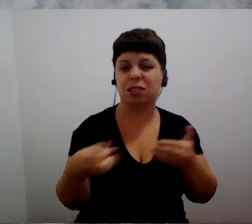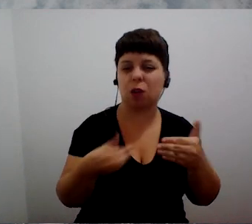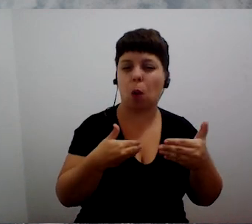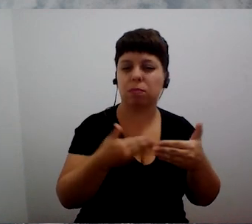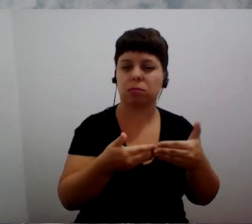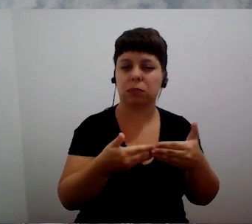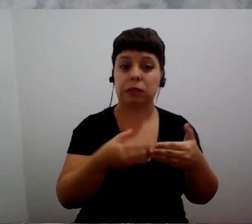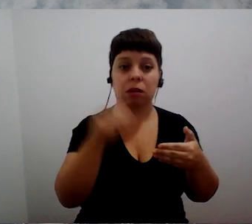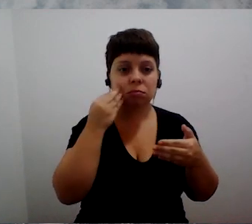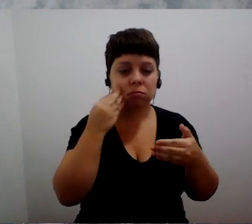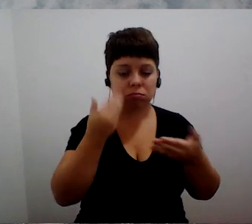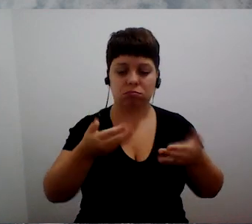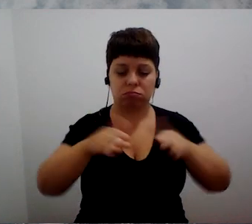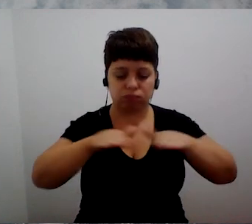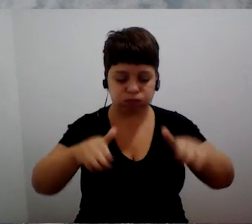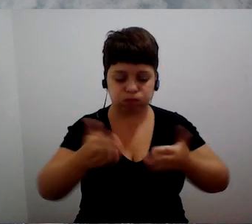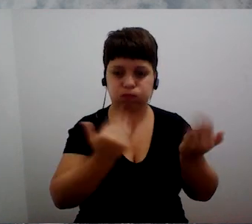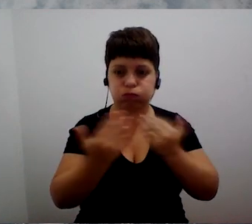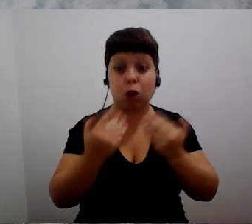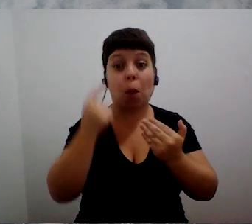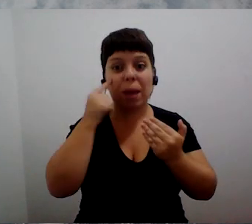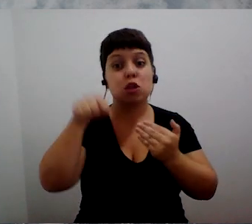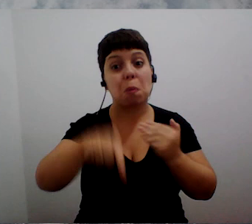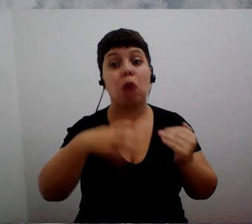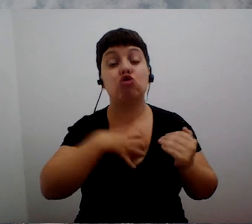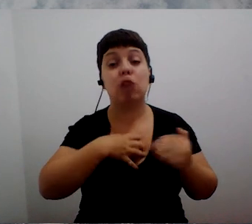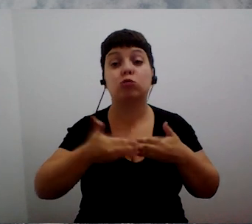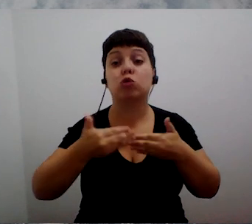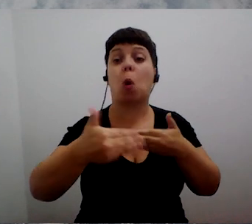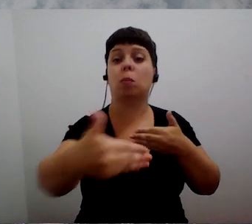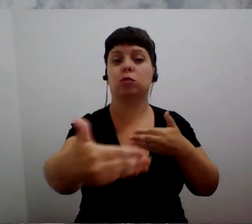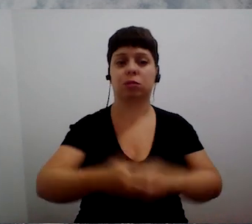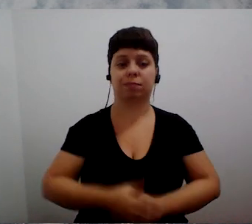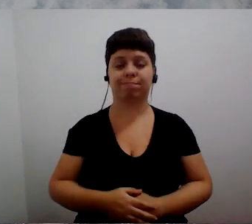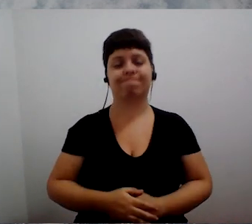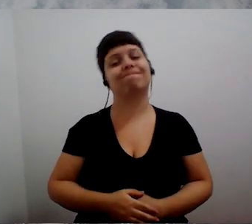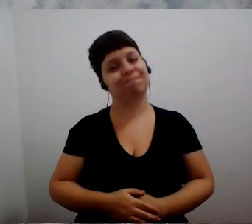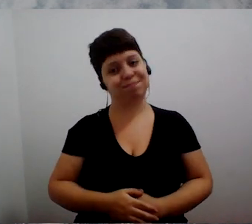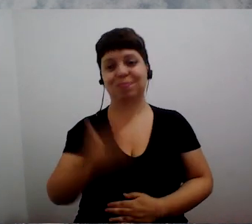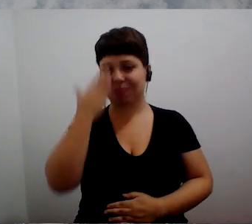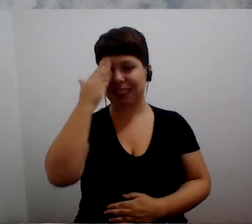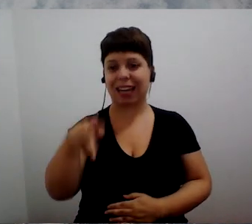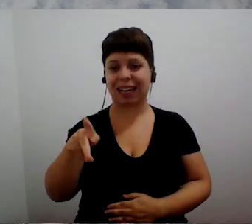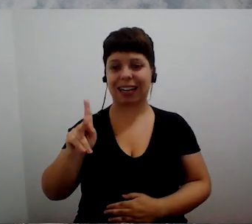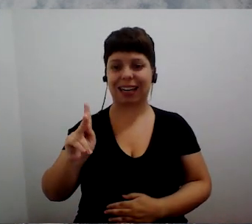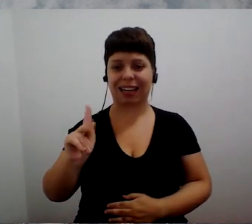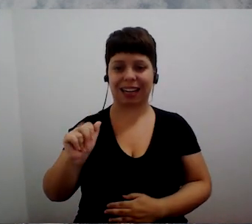the issues and put it on the table and put it on the news. And I think that's the way